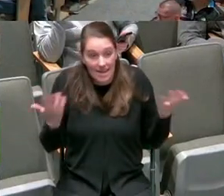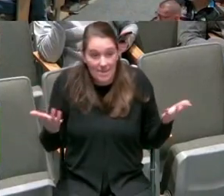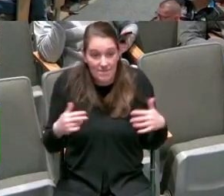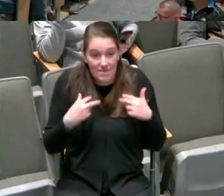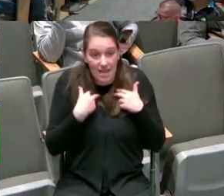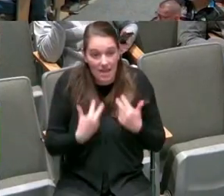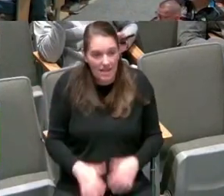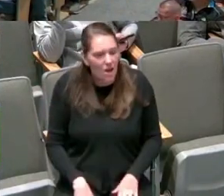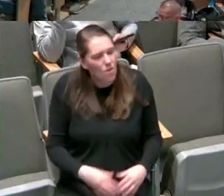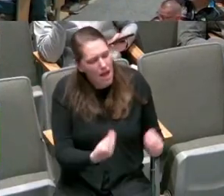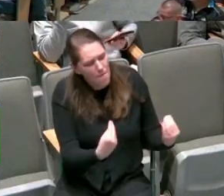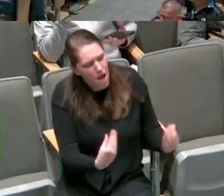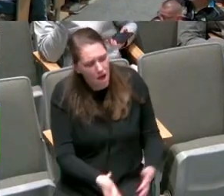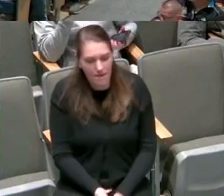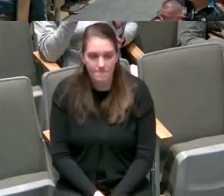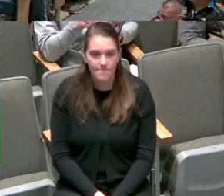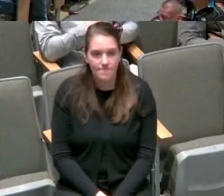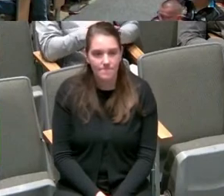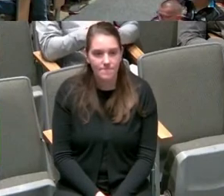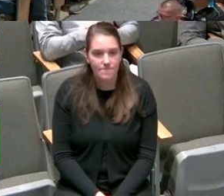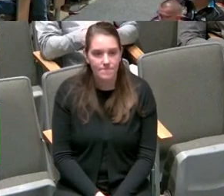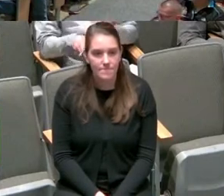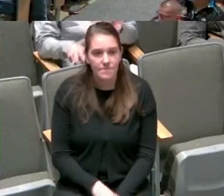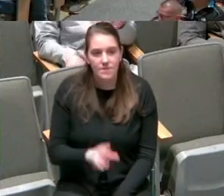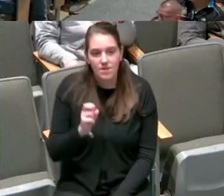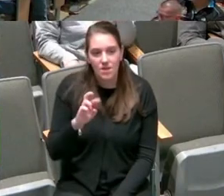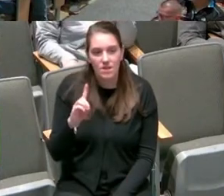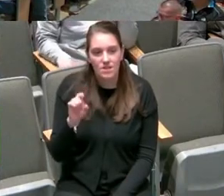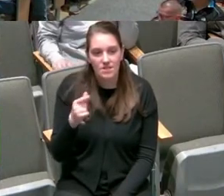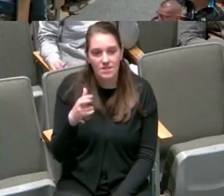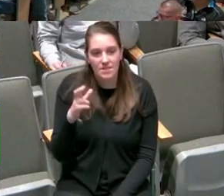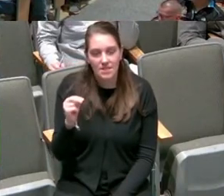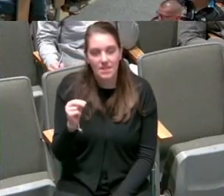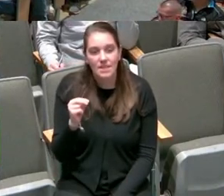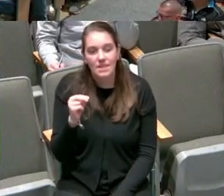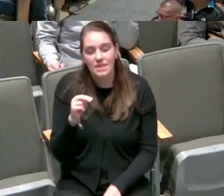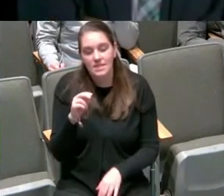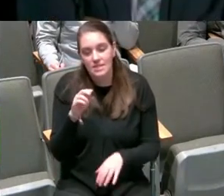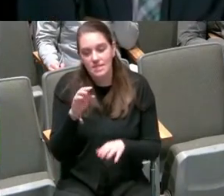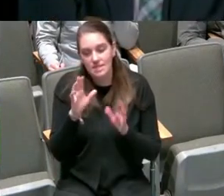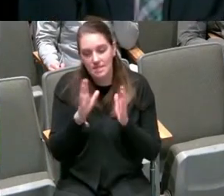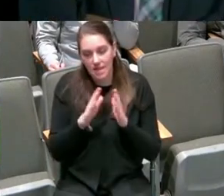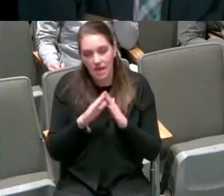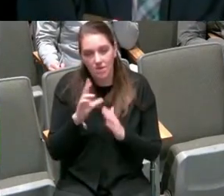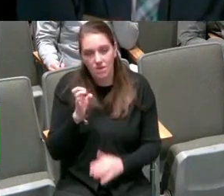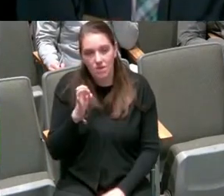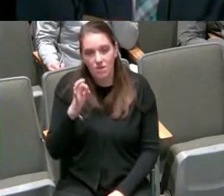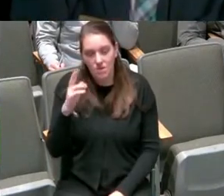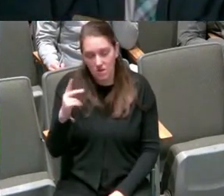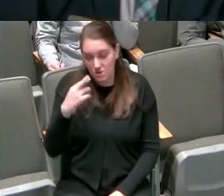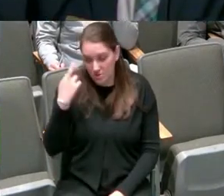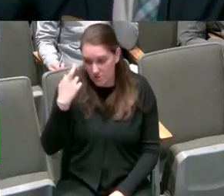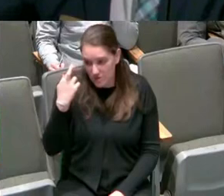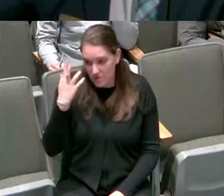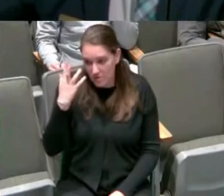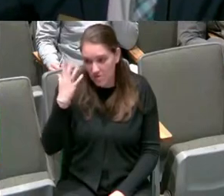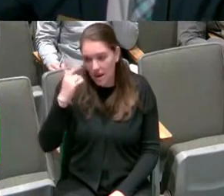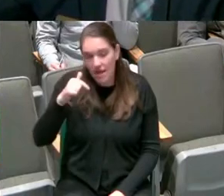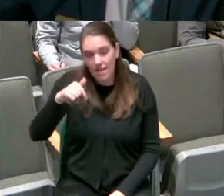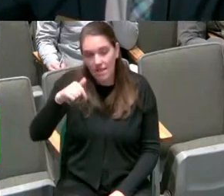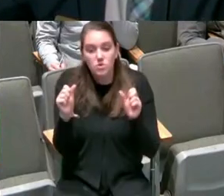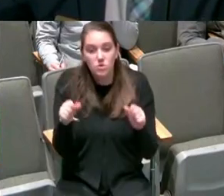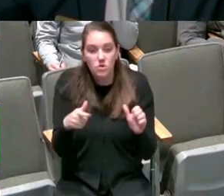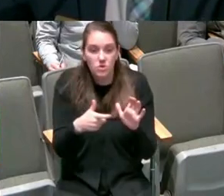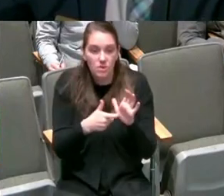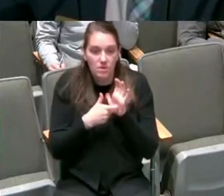sorry uh yeah Connor Connor Deegan town clerk so just to clarify the reason being that this could require